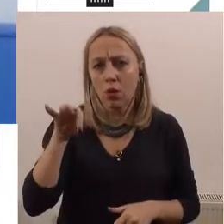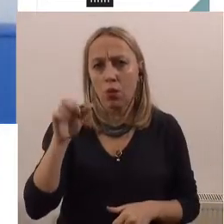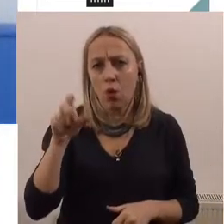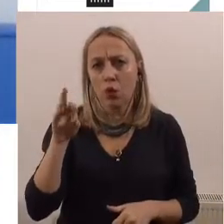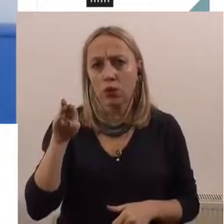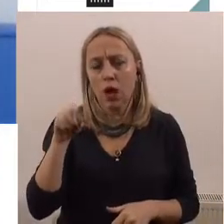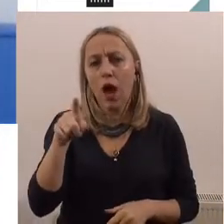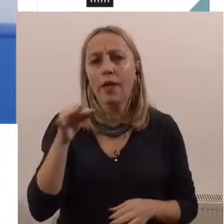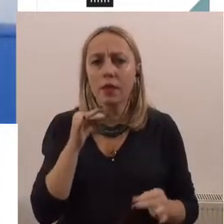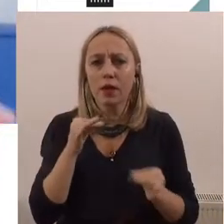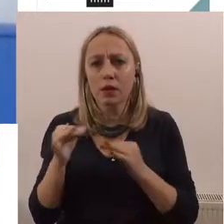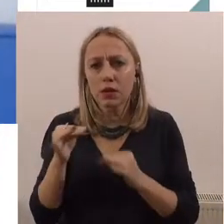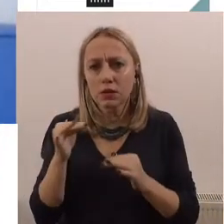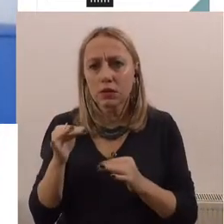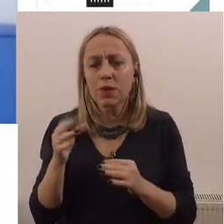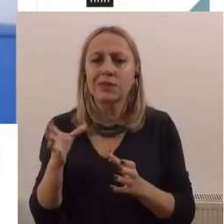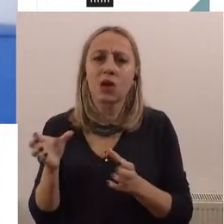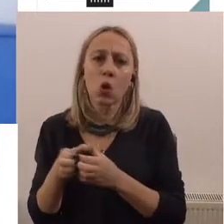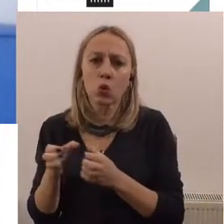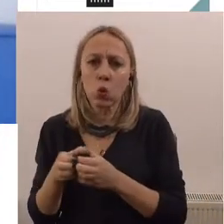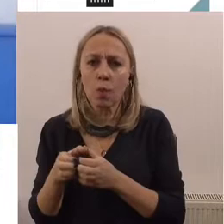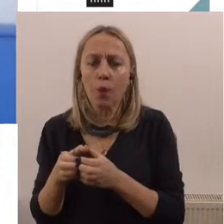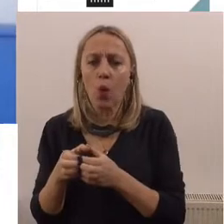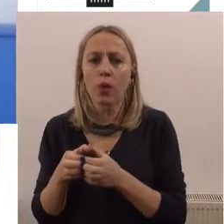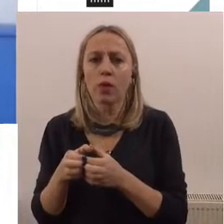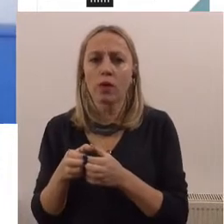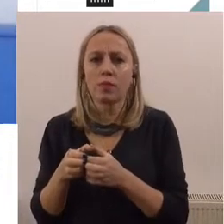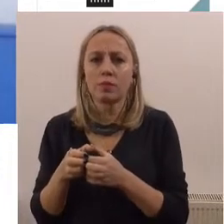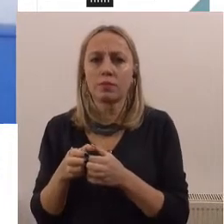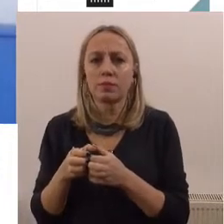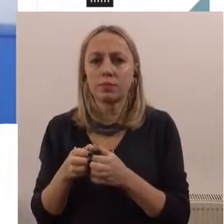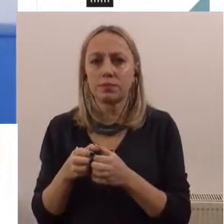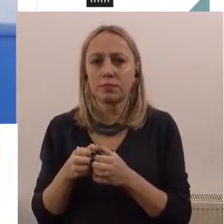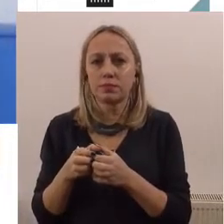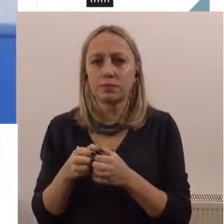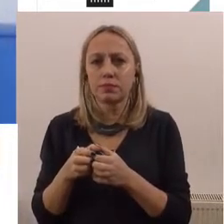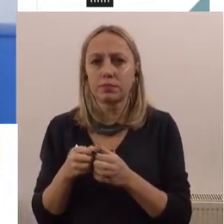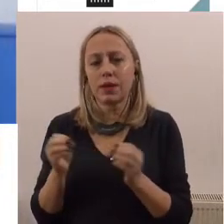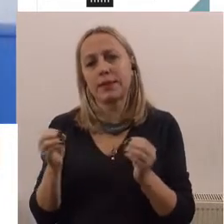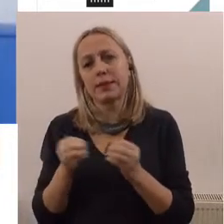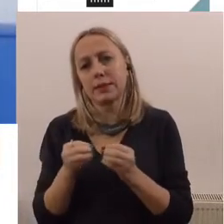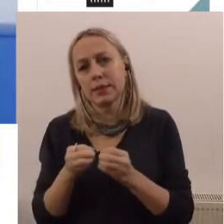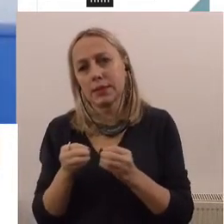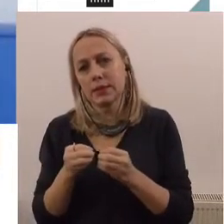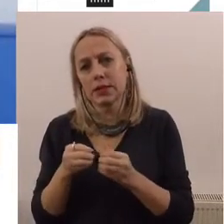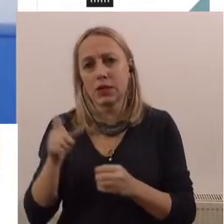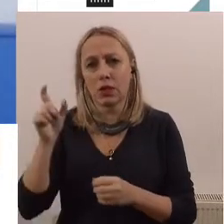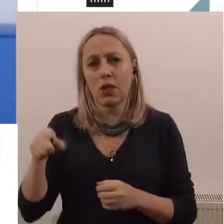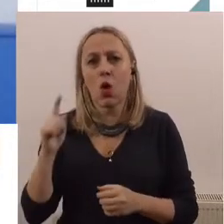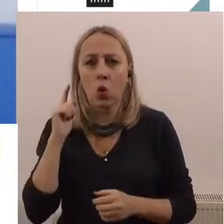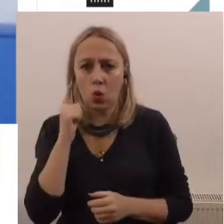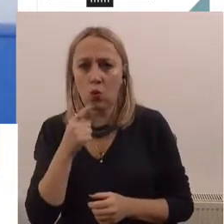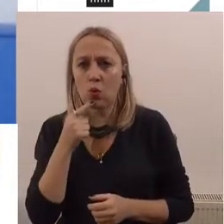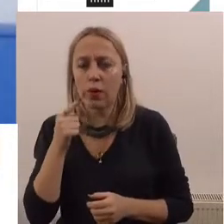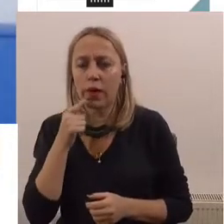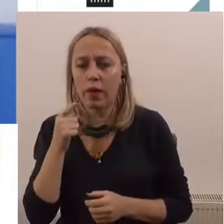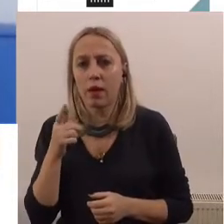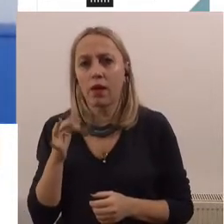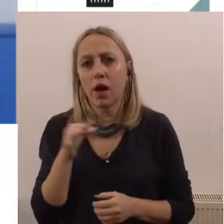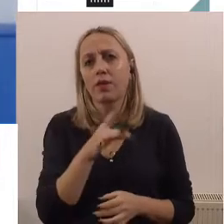for example, she talks with a group of like 10 people of deaf people